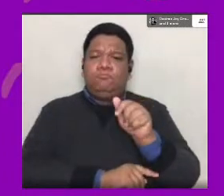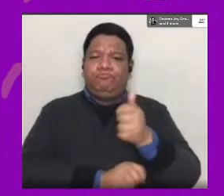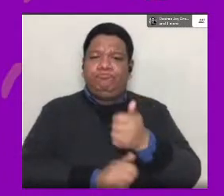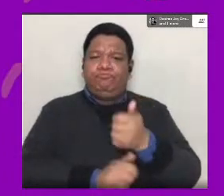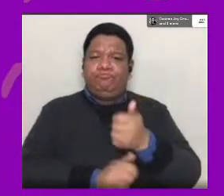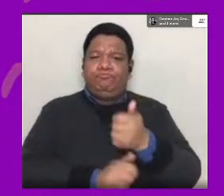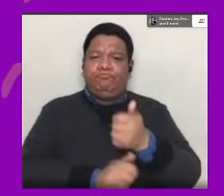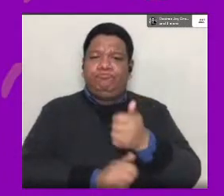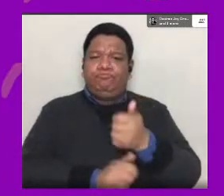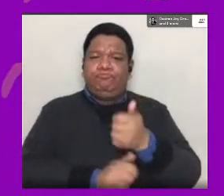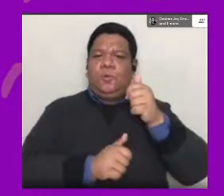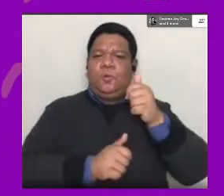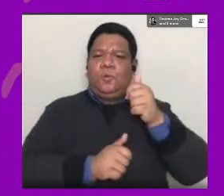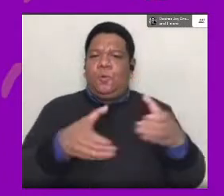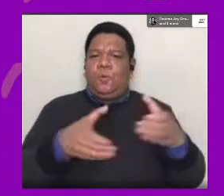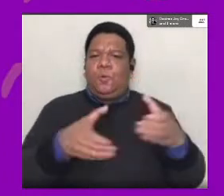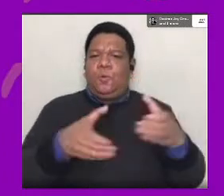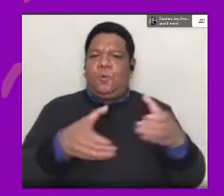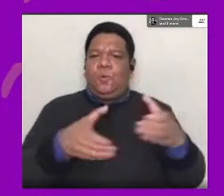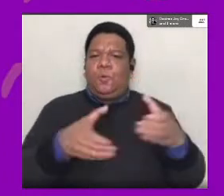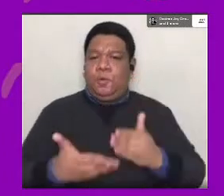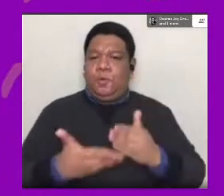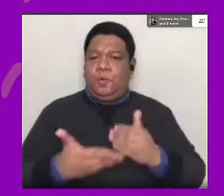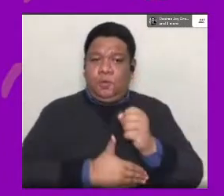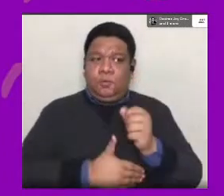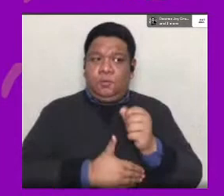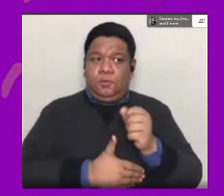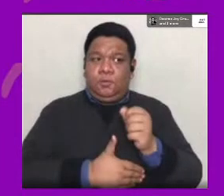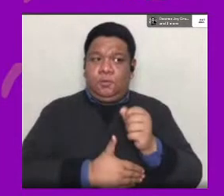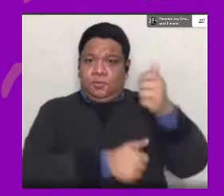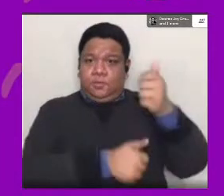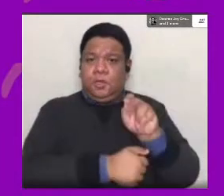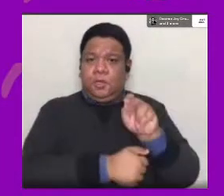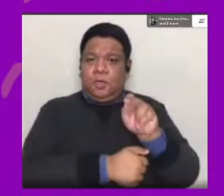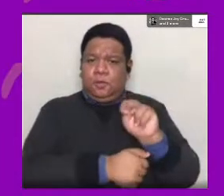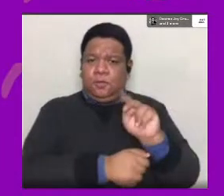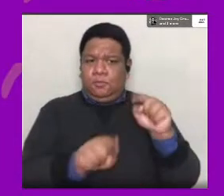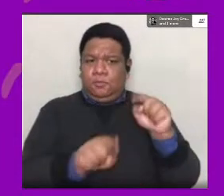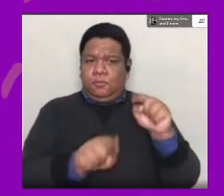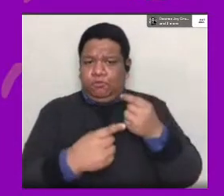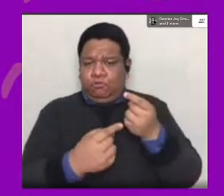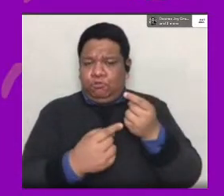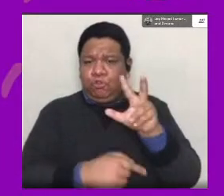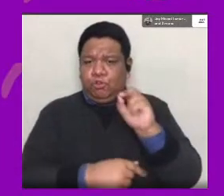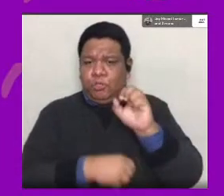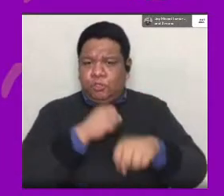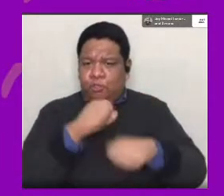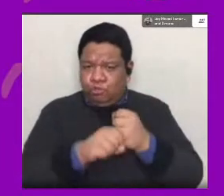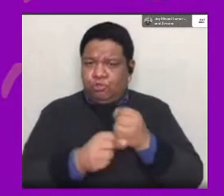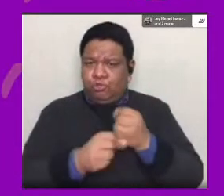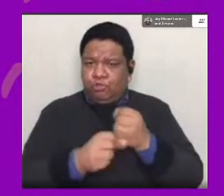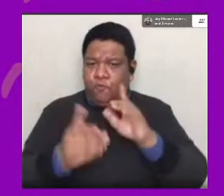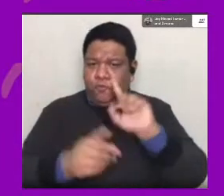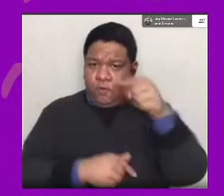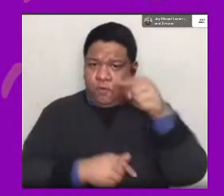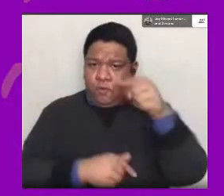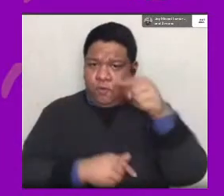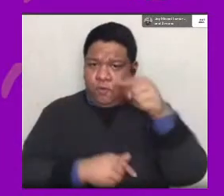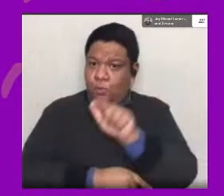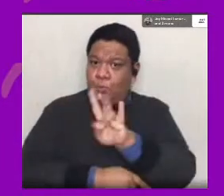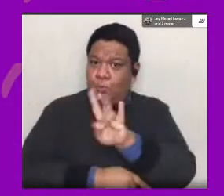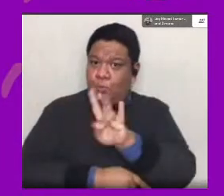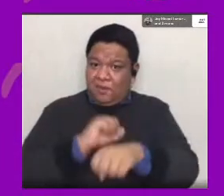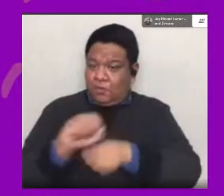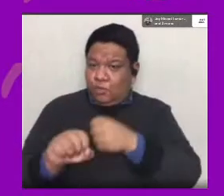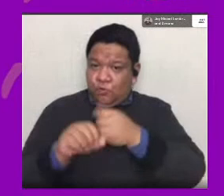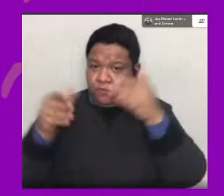Rights. Commissioner Karen has served the Philippine government for the past 30 years, 27 of which have been devoted to